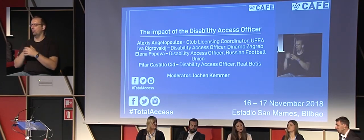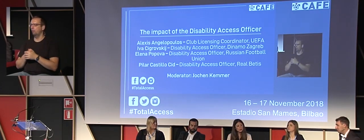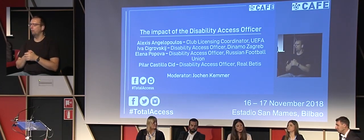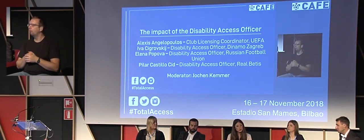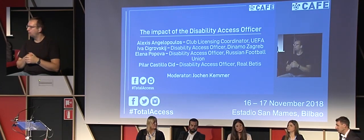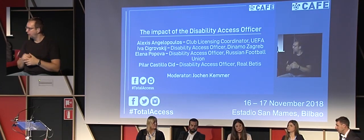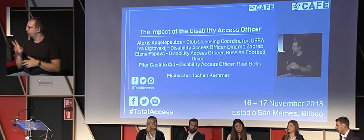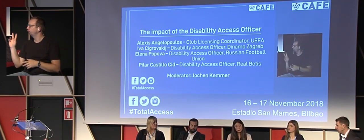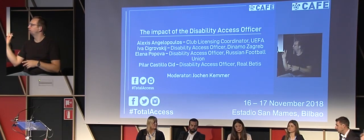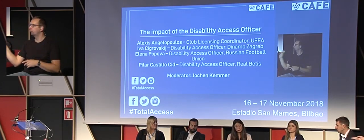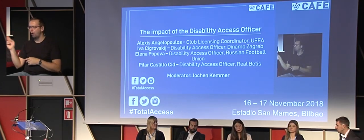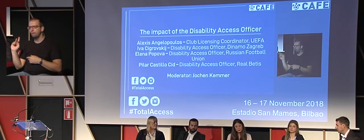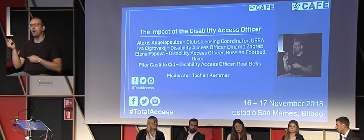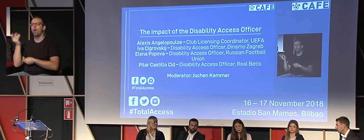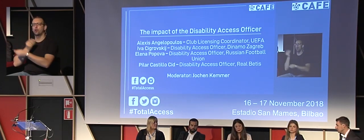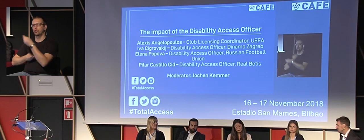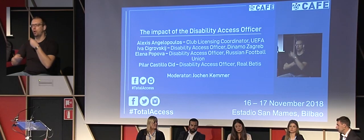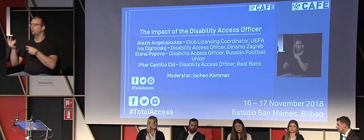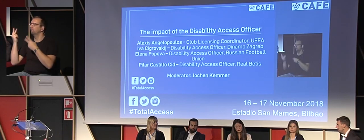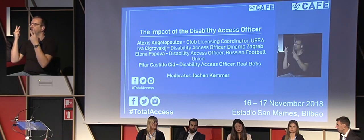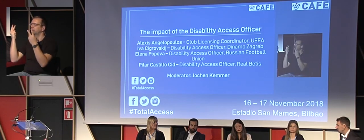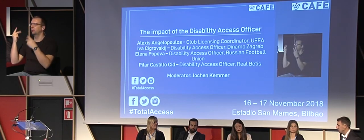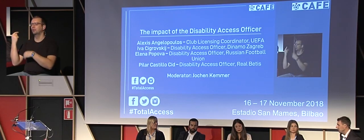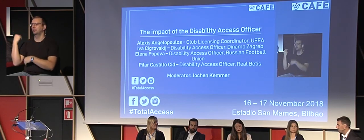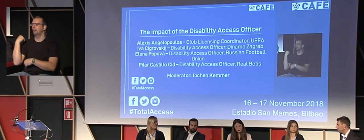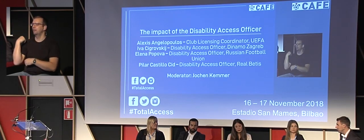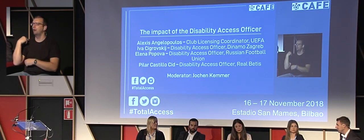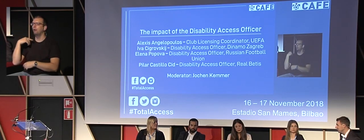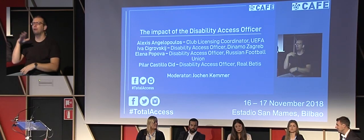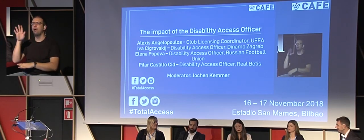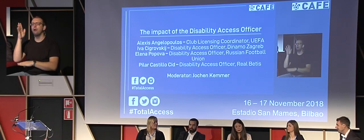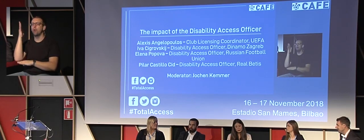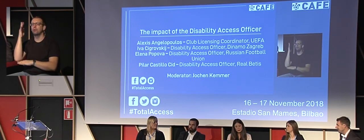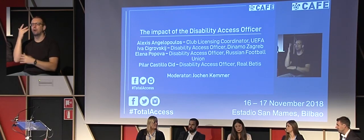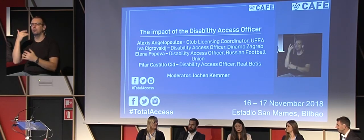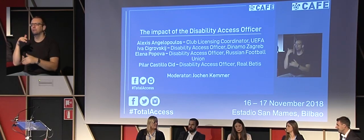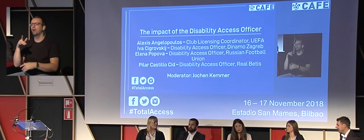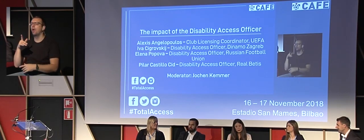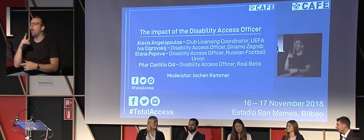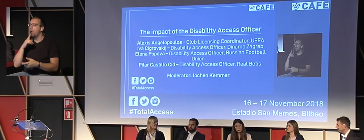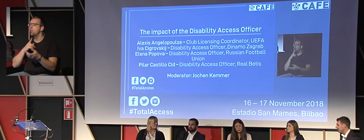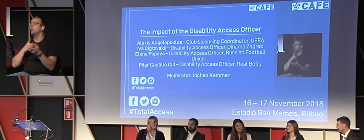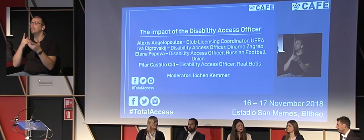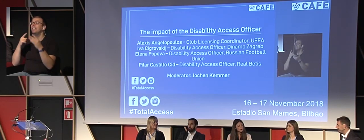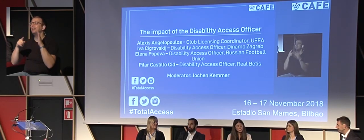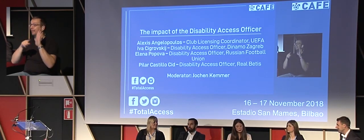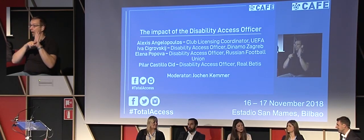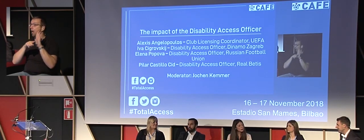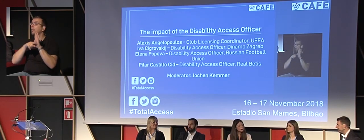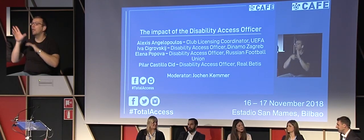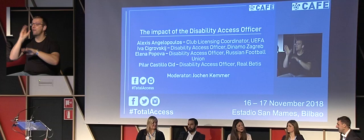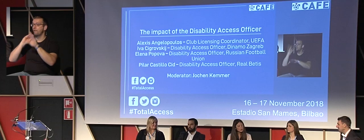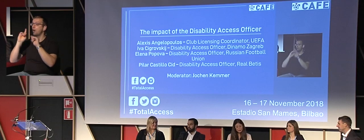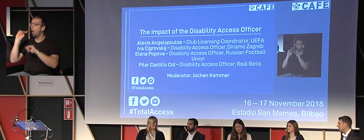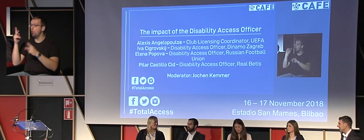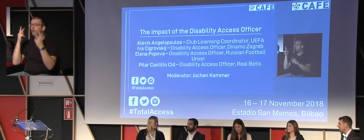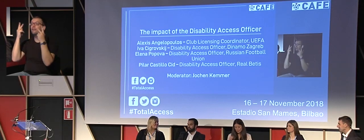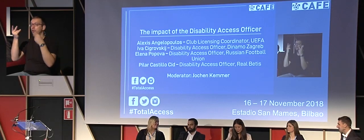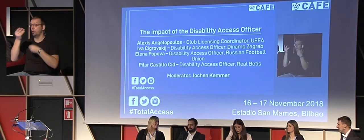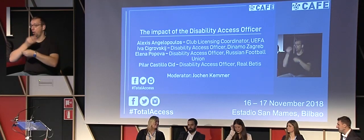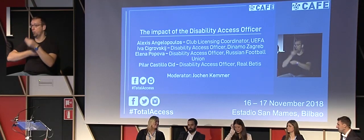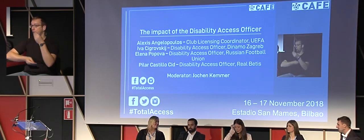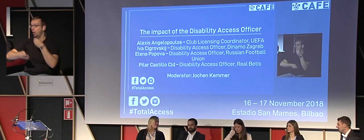about sharing negative experiences. Elena, I know you're quite active football supporter, attending a lot of games